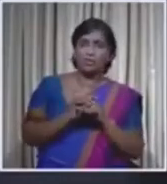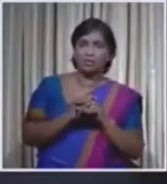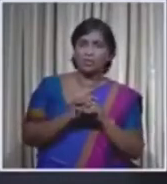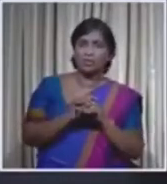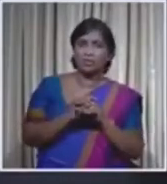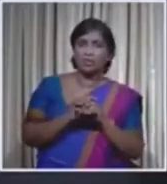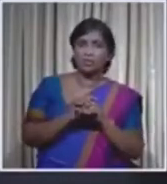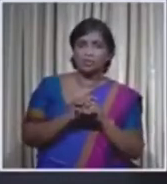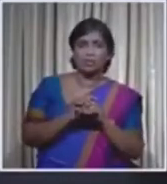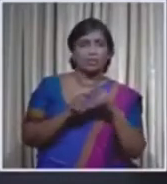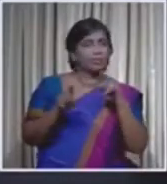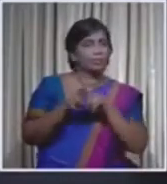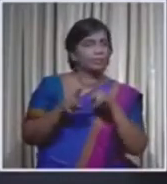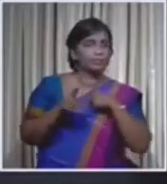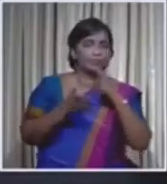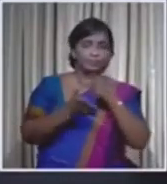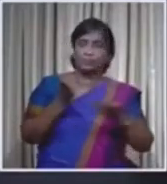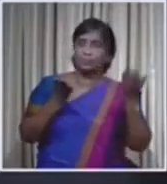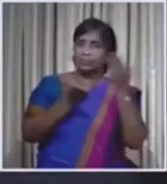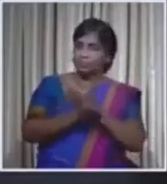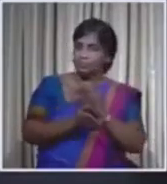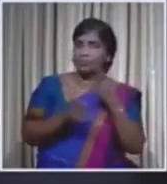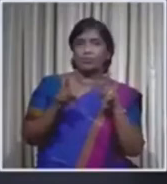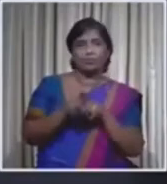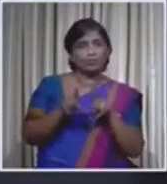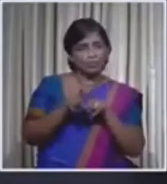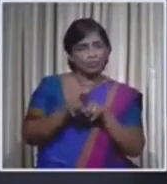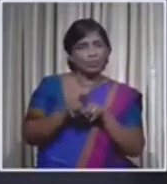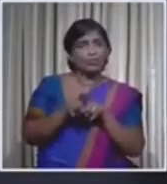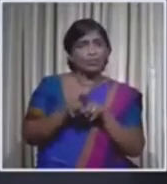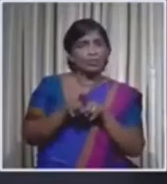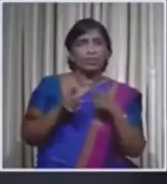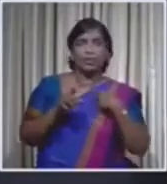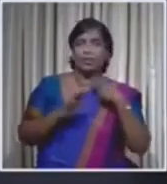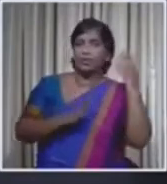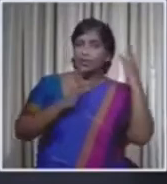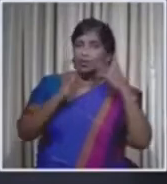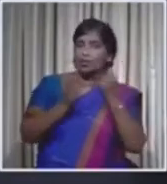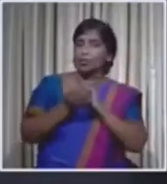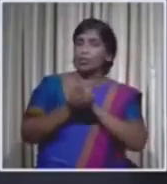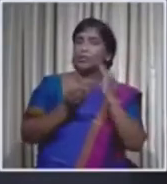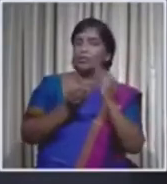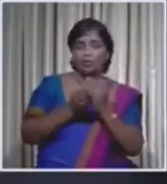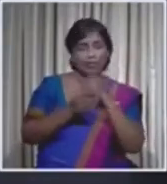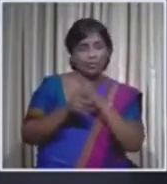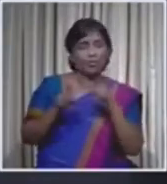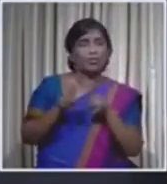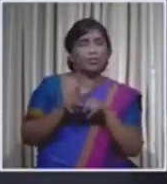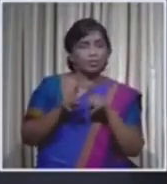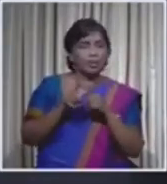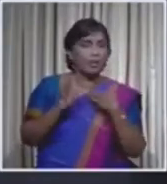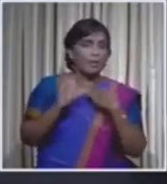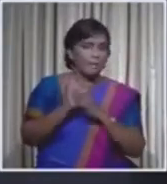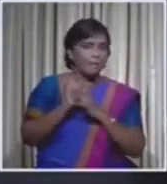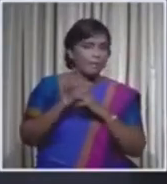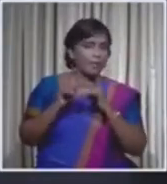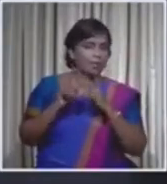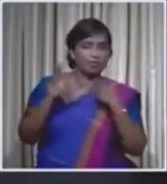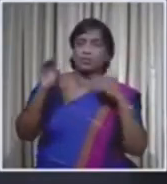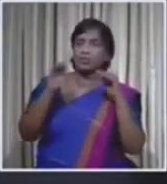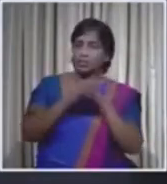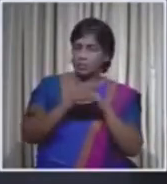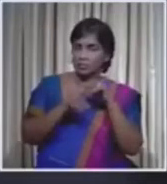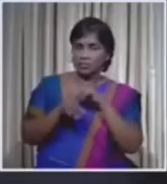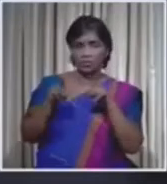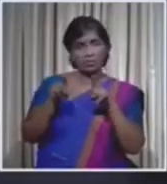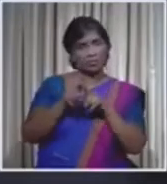come under the articles of agreement of the international monetary fund adopted by the UN united nations monetary and financial